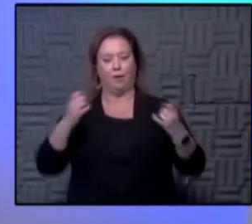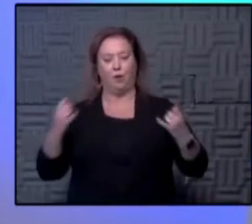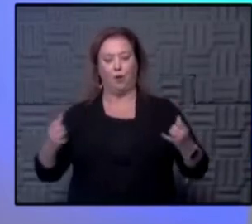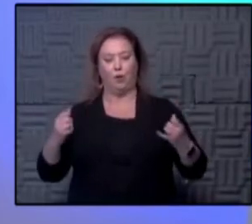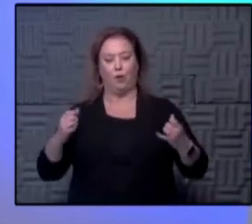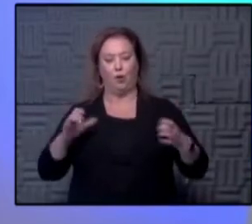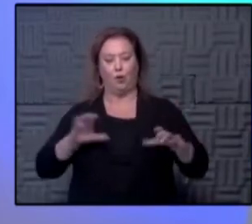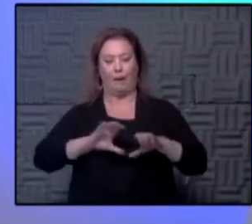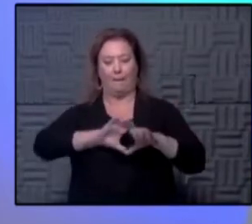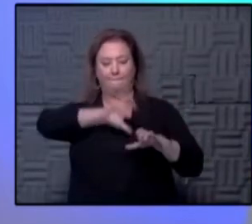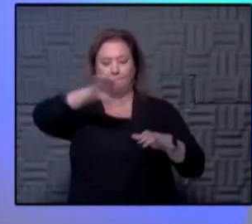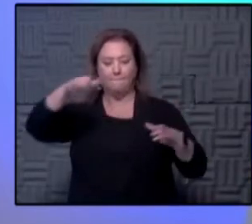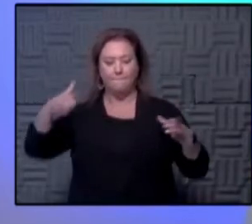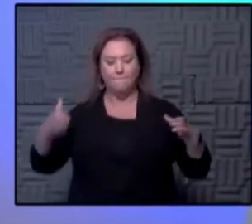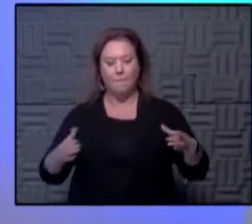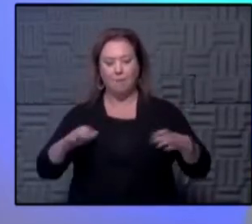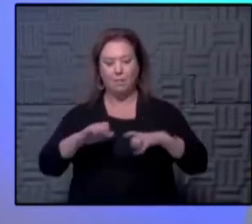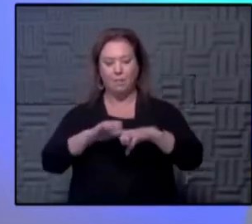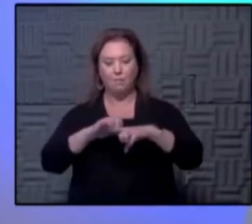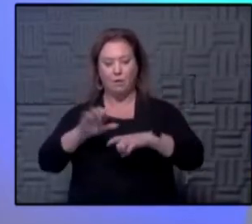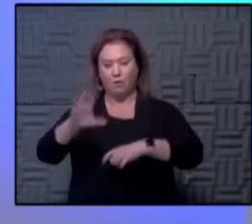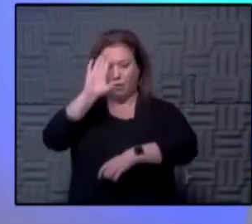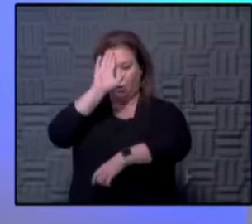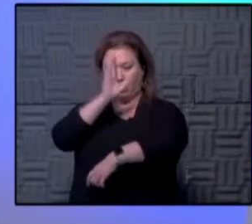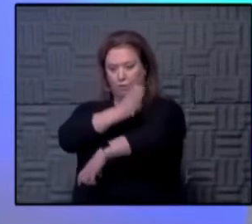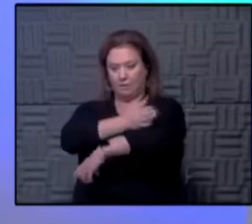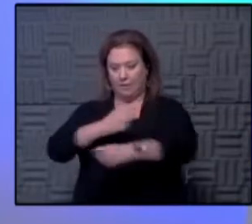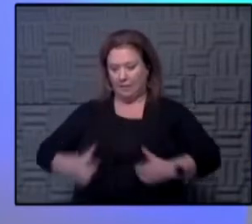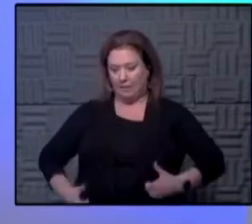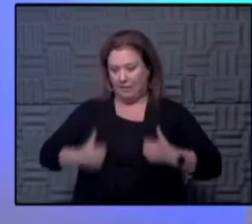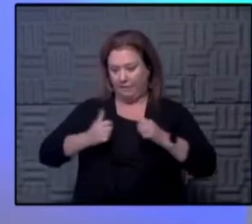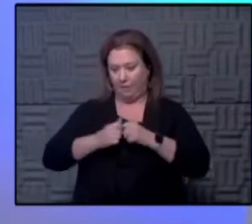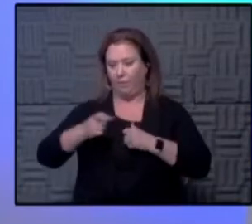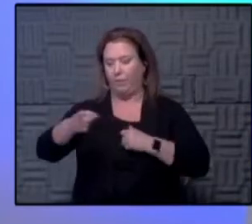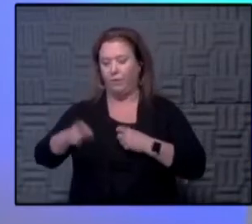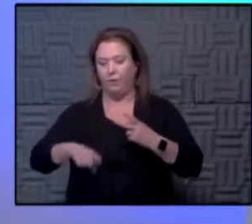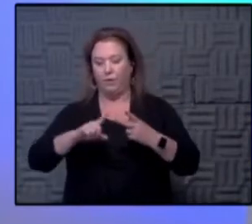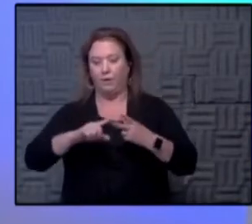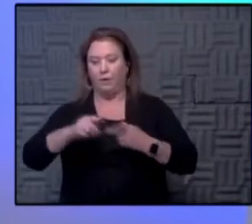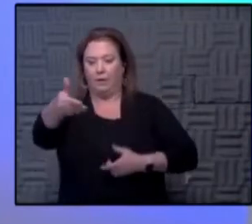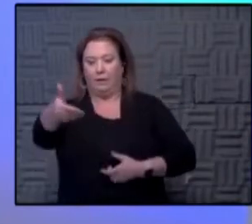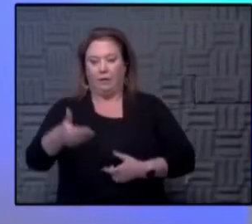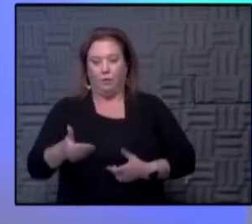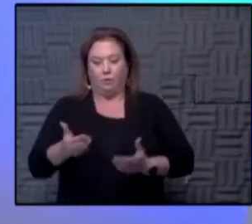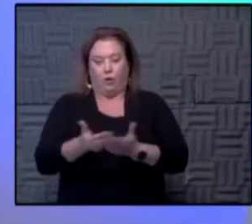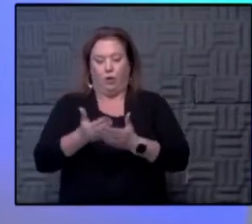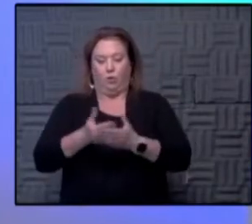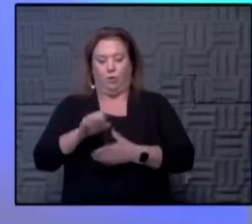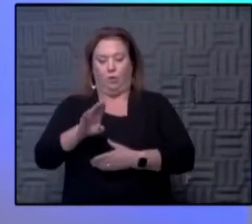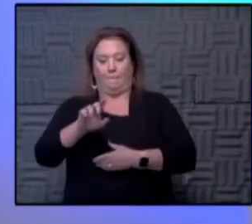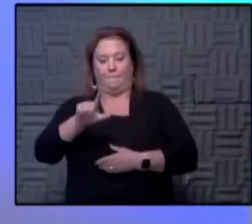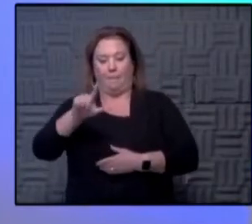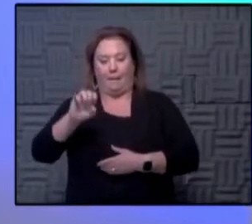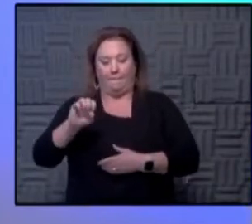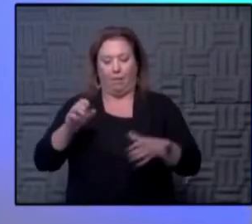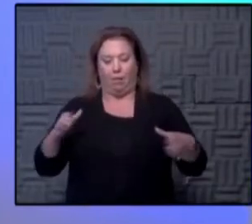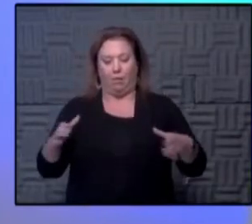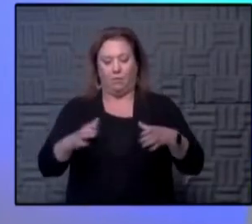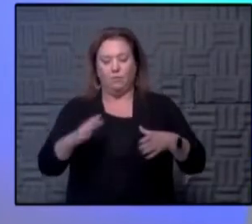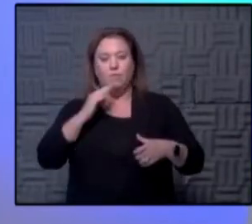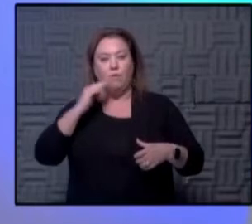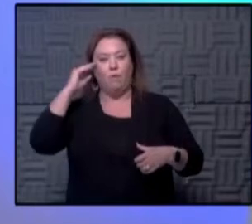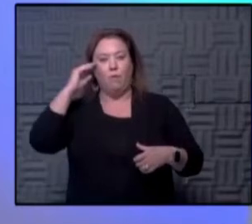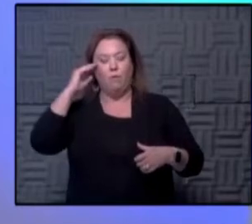bubble practices. And is your son currently living with you? Is he introducing a whole new bubble to your